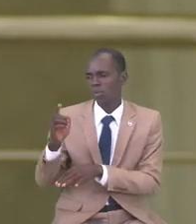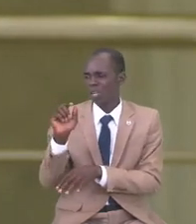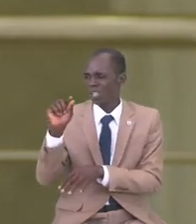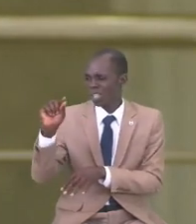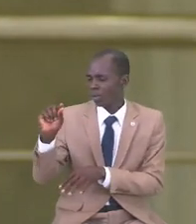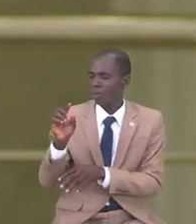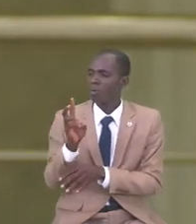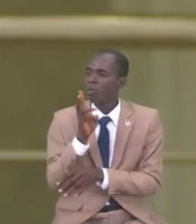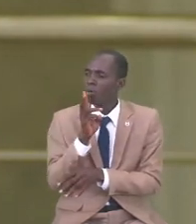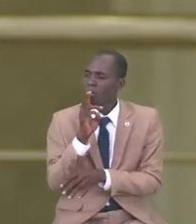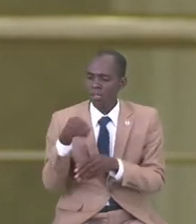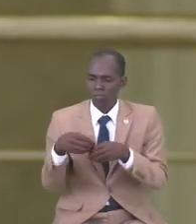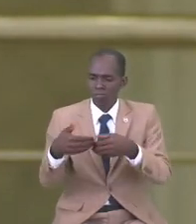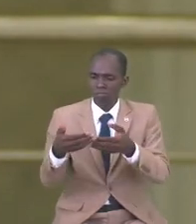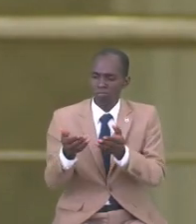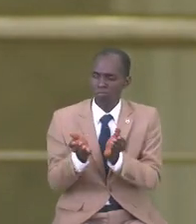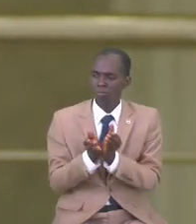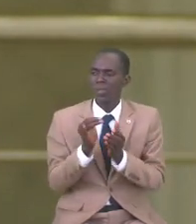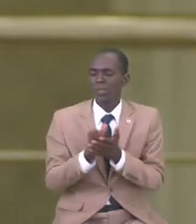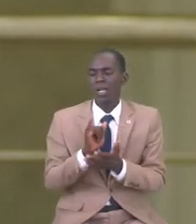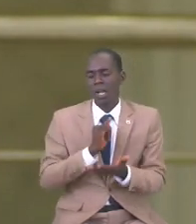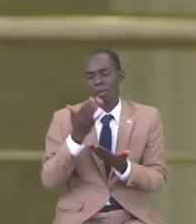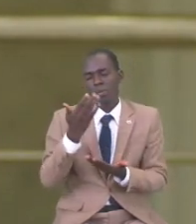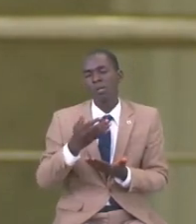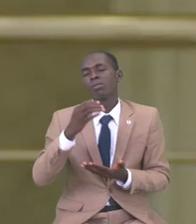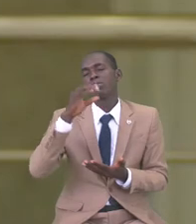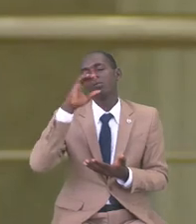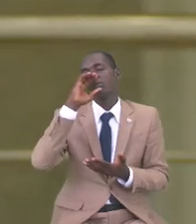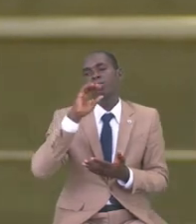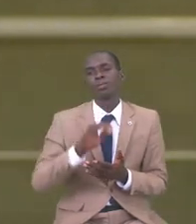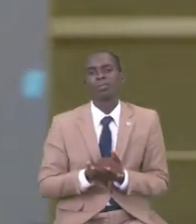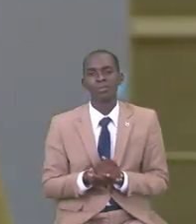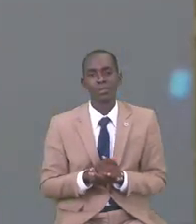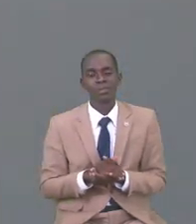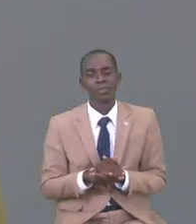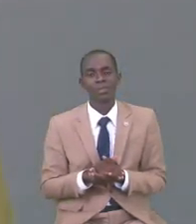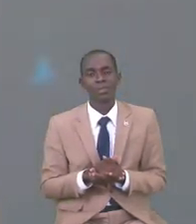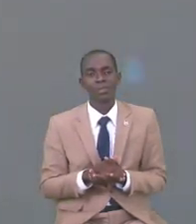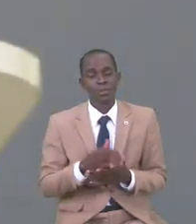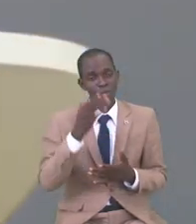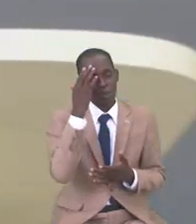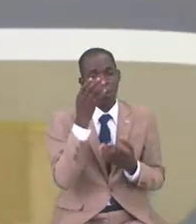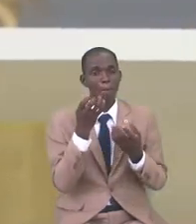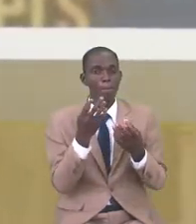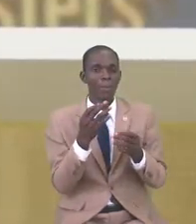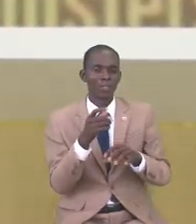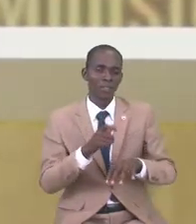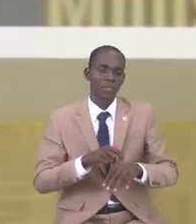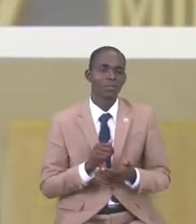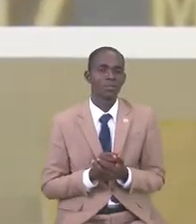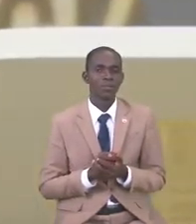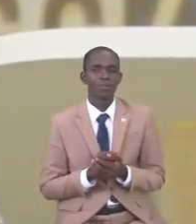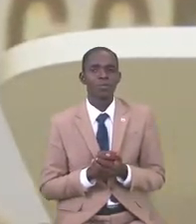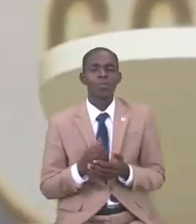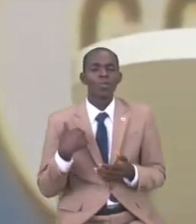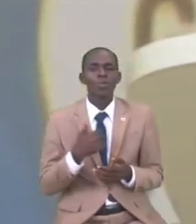in a vessel that I may drink. You know, many times we're too